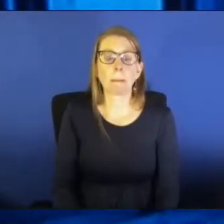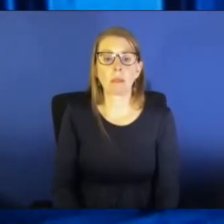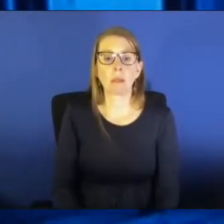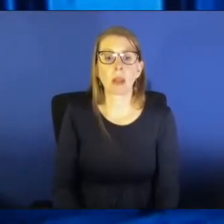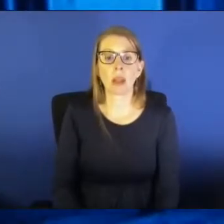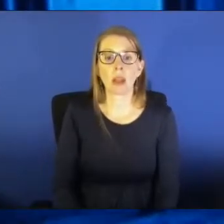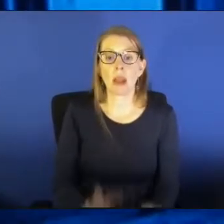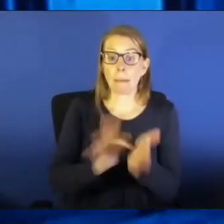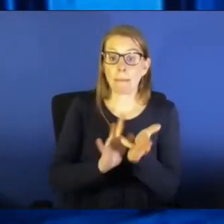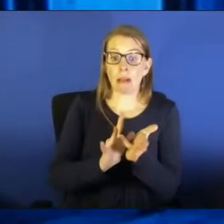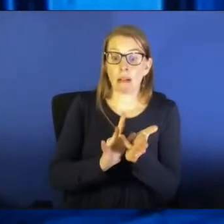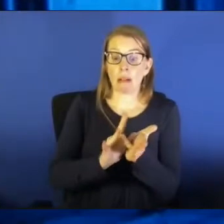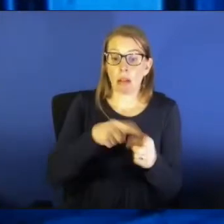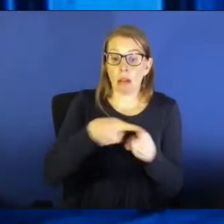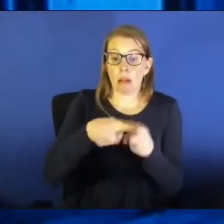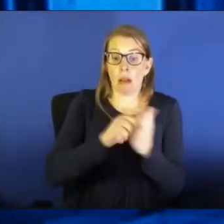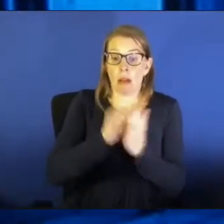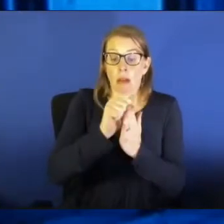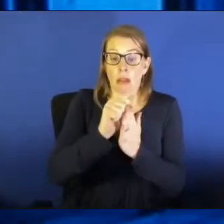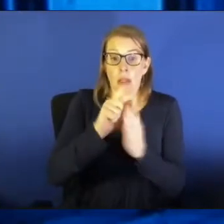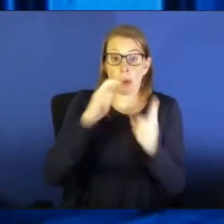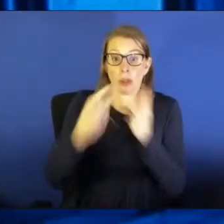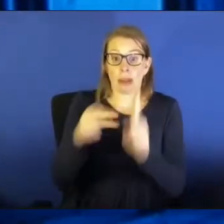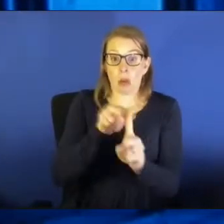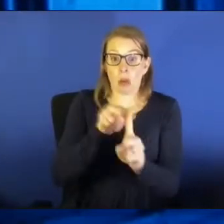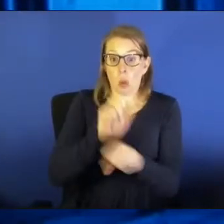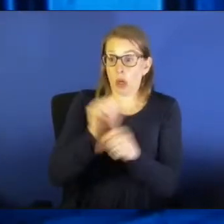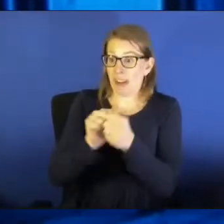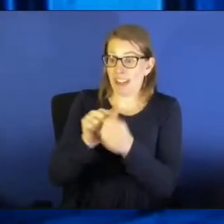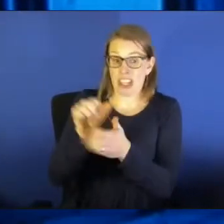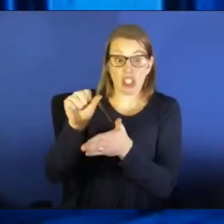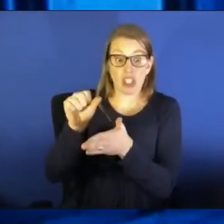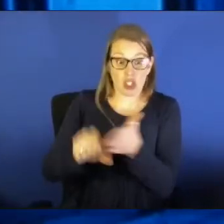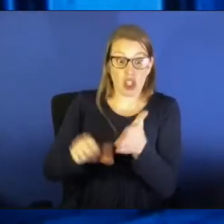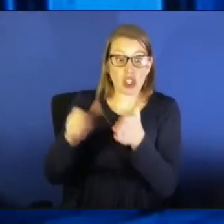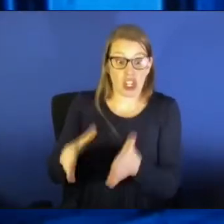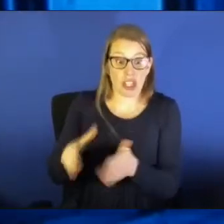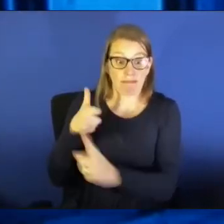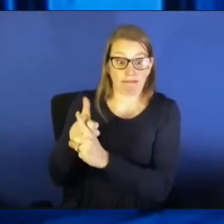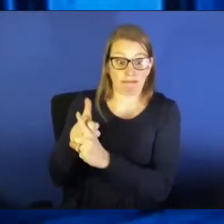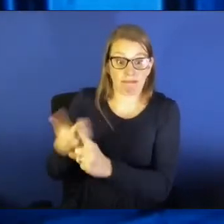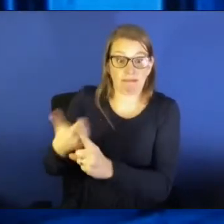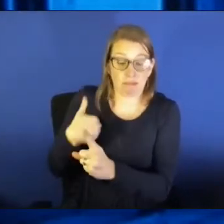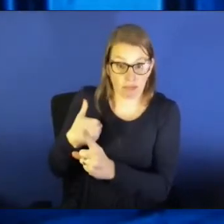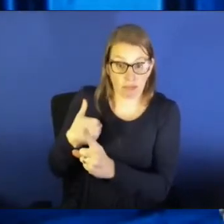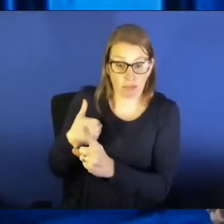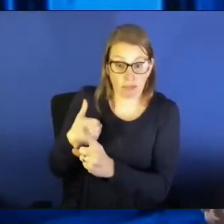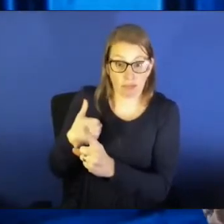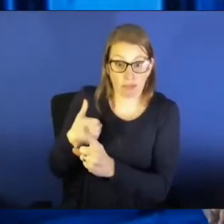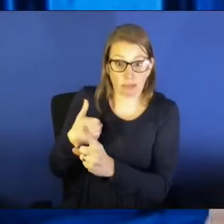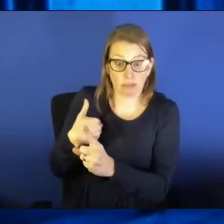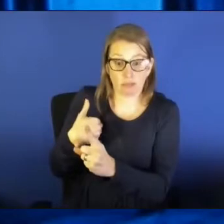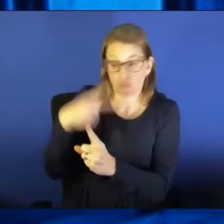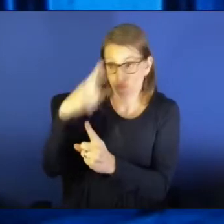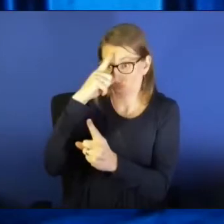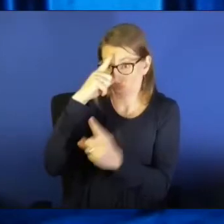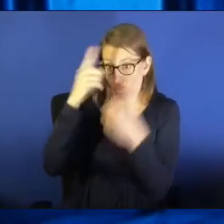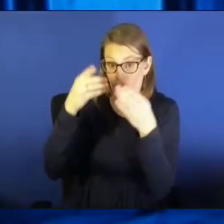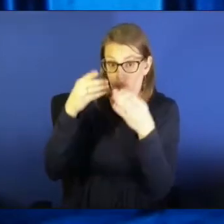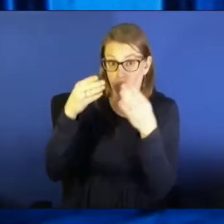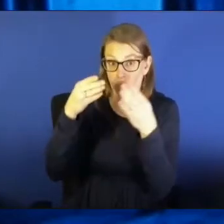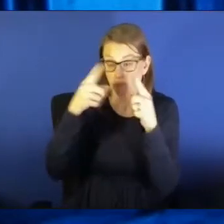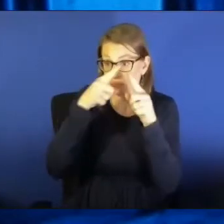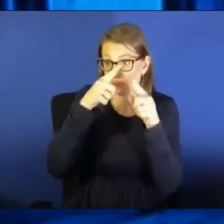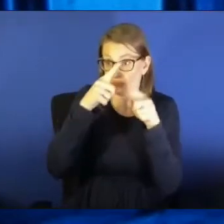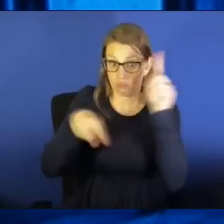perspective to be working with a surgeon that has a broad knowledge of the melanoma or the